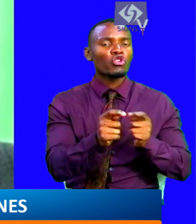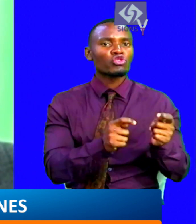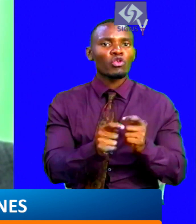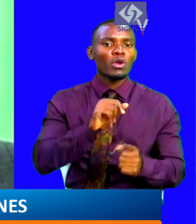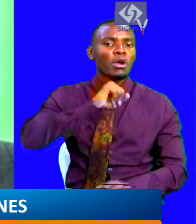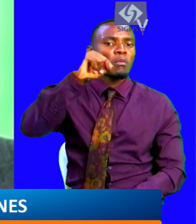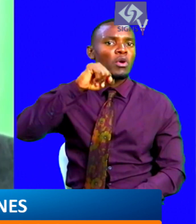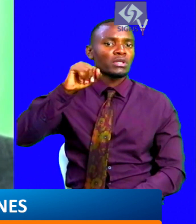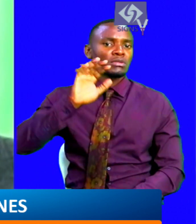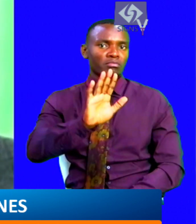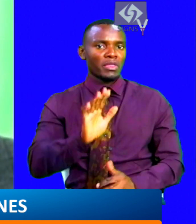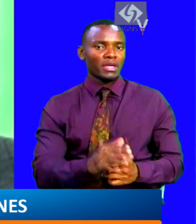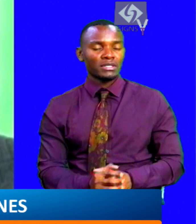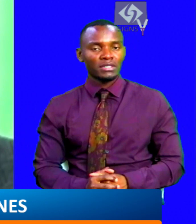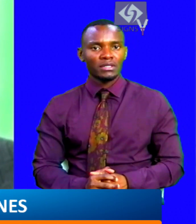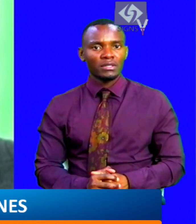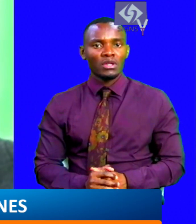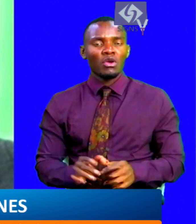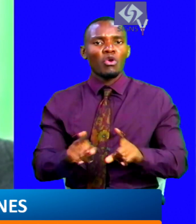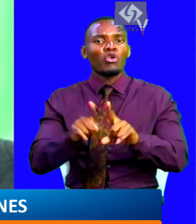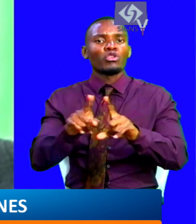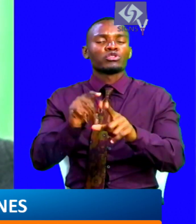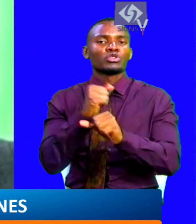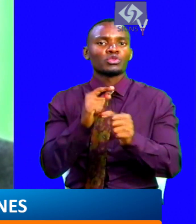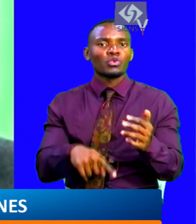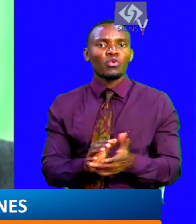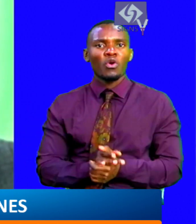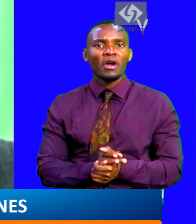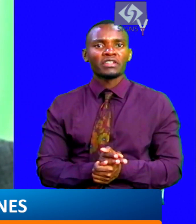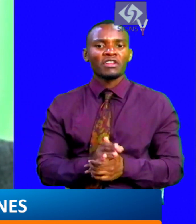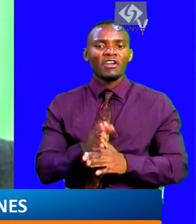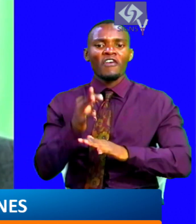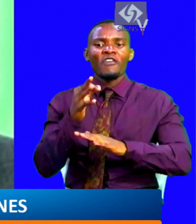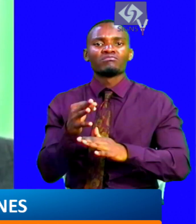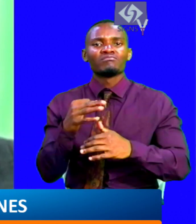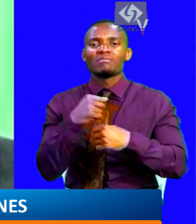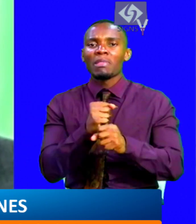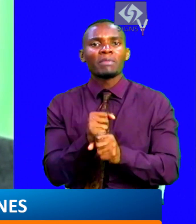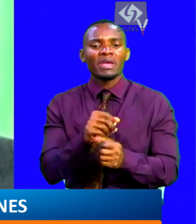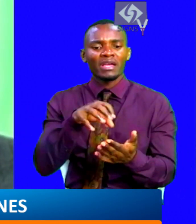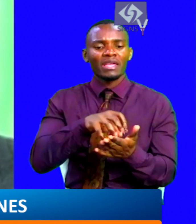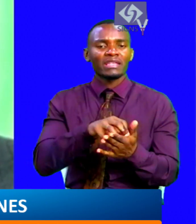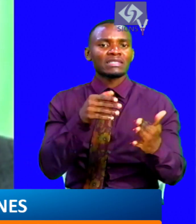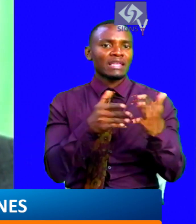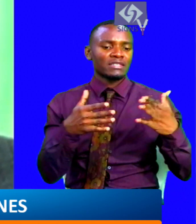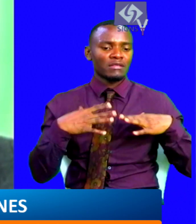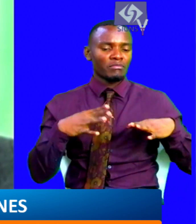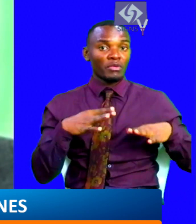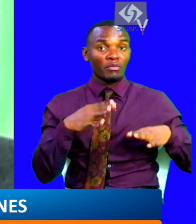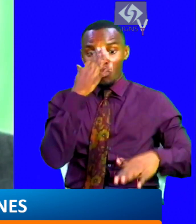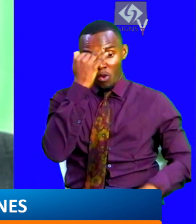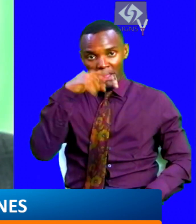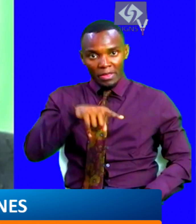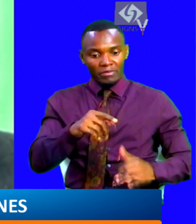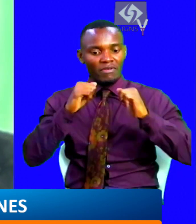by the former administration, our friends, to use the criminal justice system